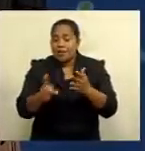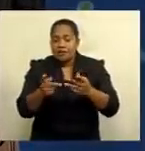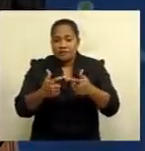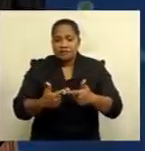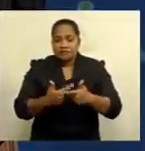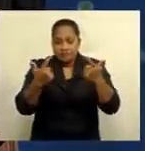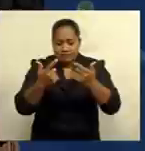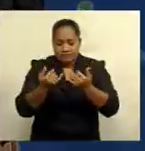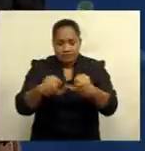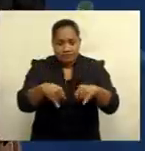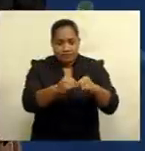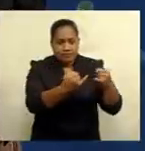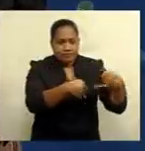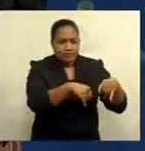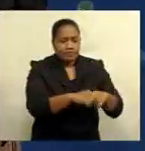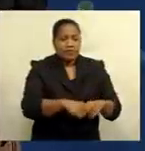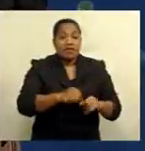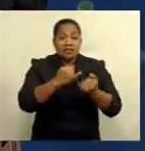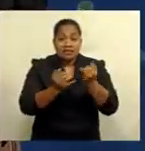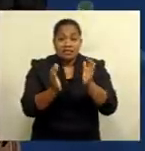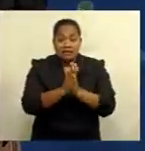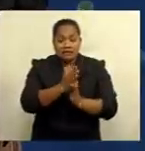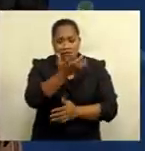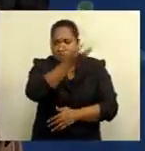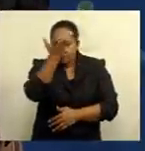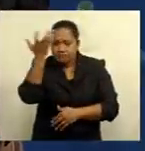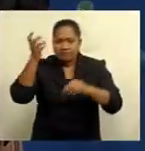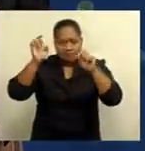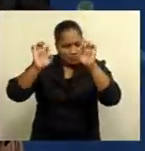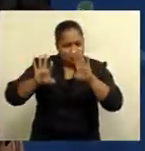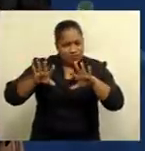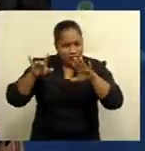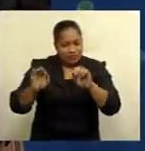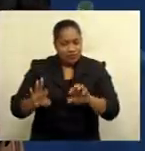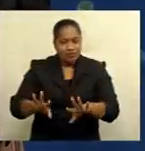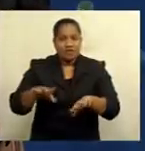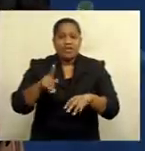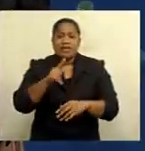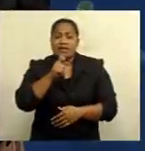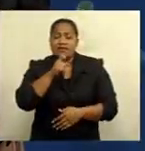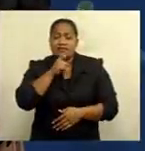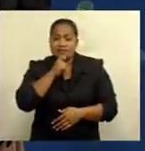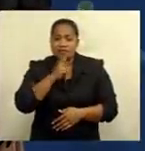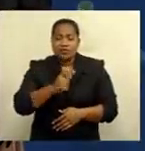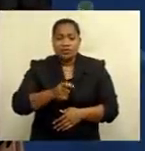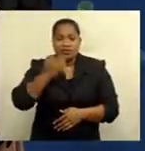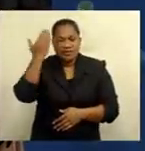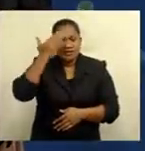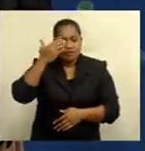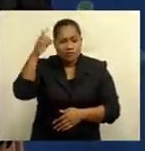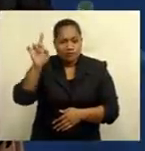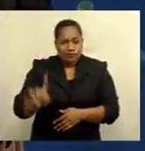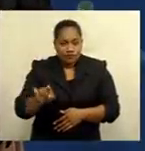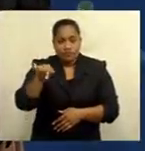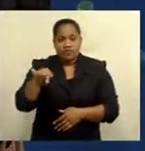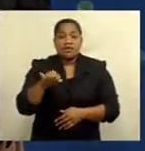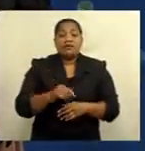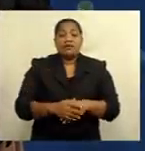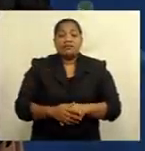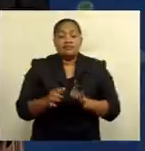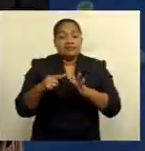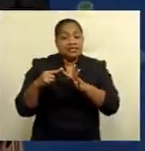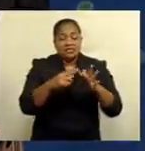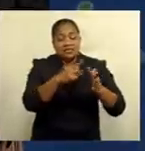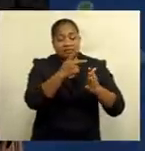for Sunday: cloudy periods with some showers and isolated afternoon or evening thunderstorms over the eastern parts and interior of the